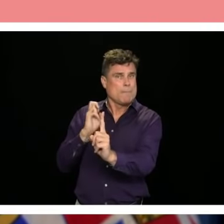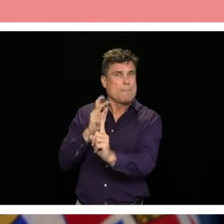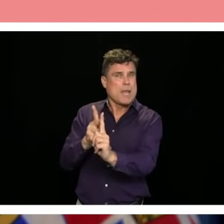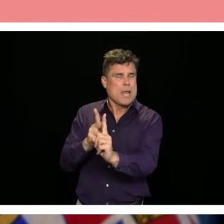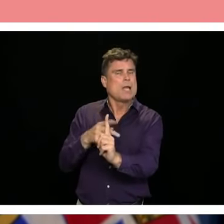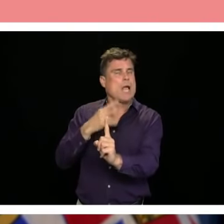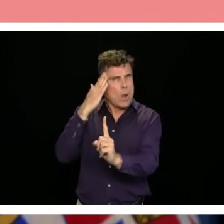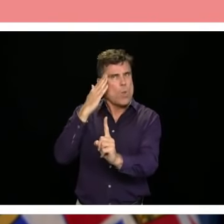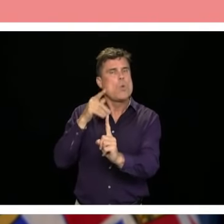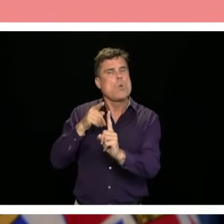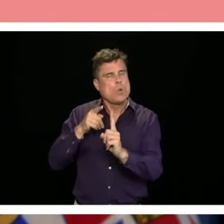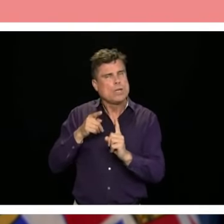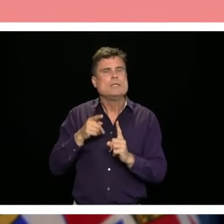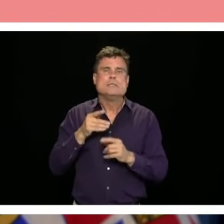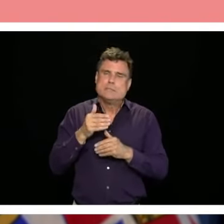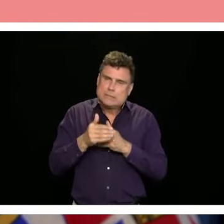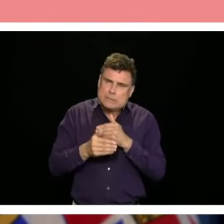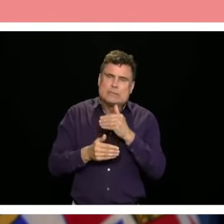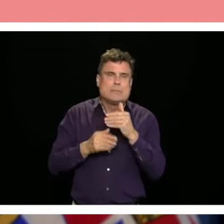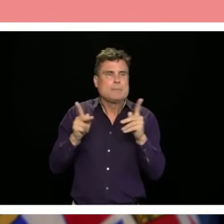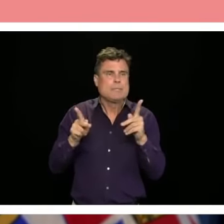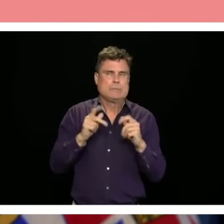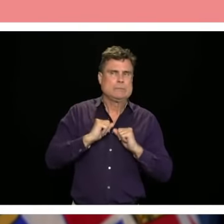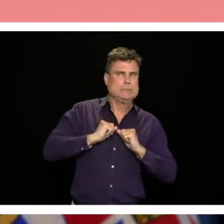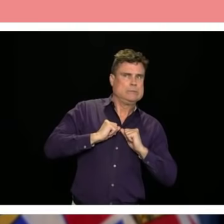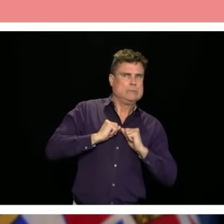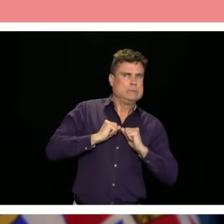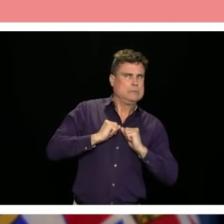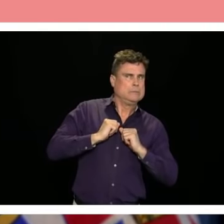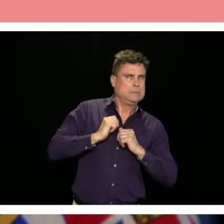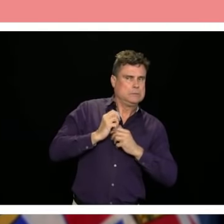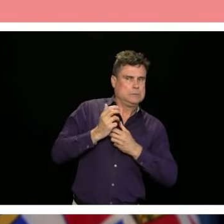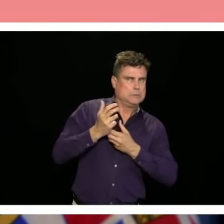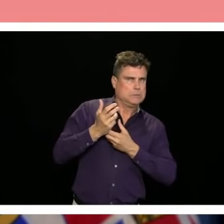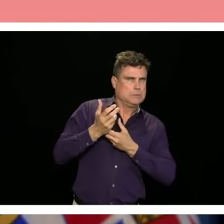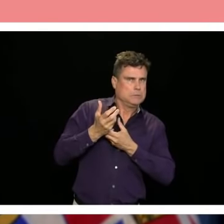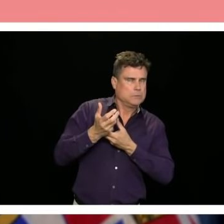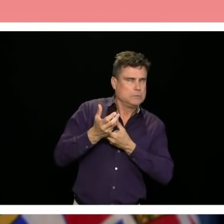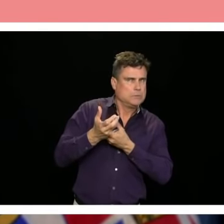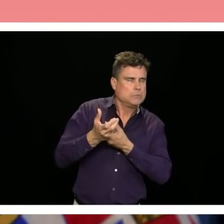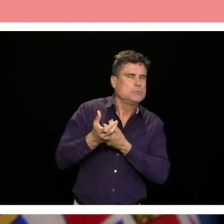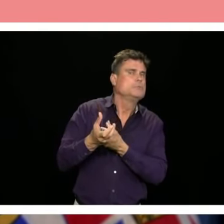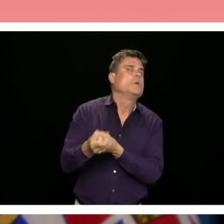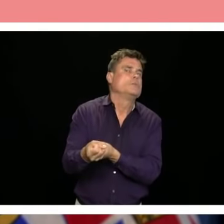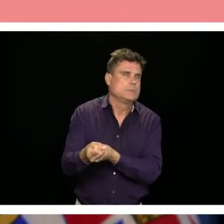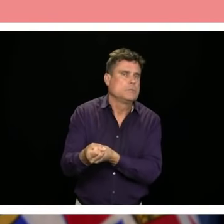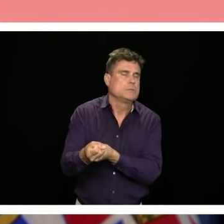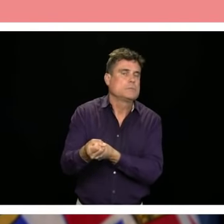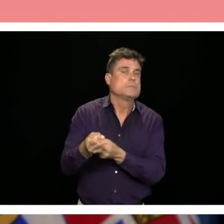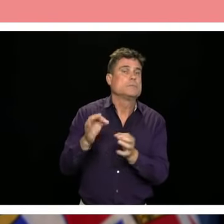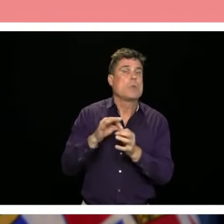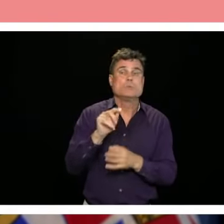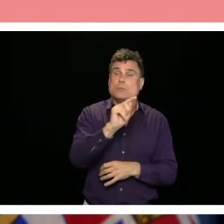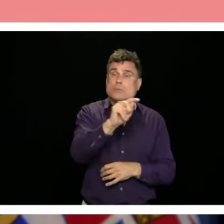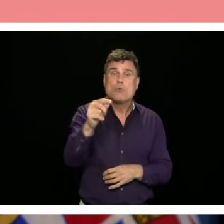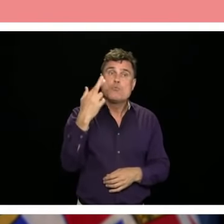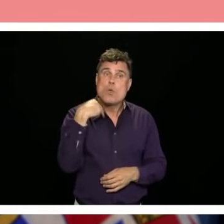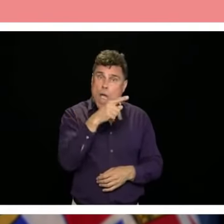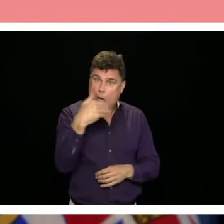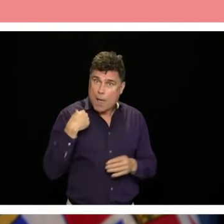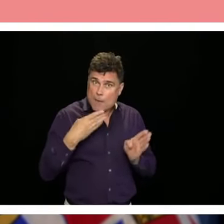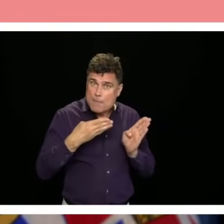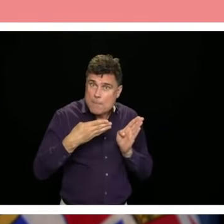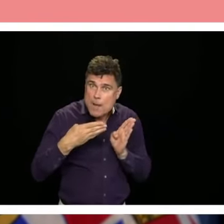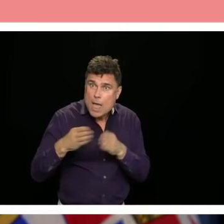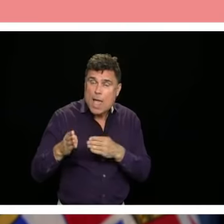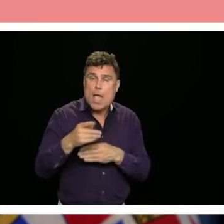it's okay, and also, you know, that what we have been doing around coming up with the plans, the COVID safety plans that have